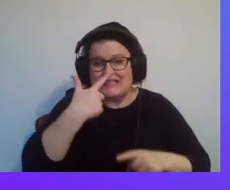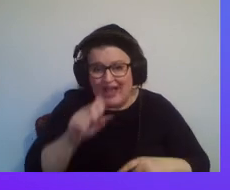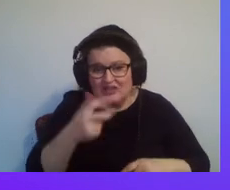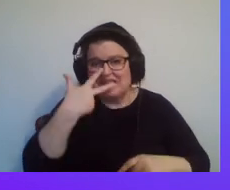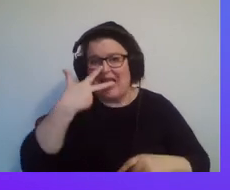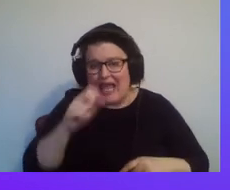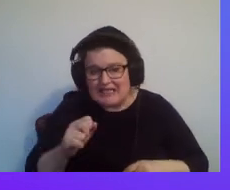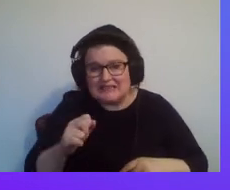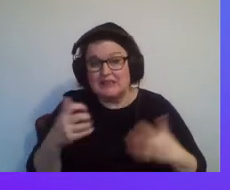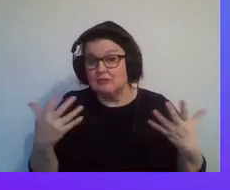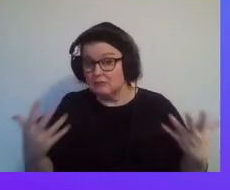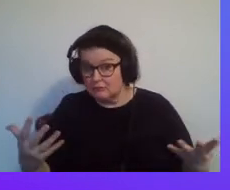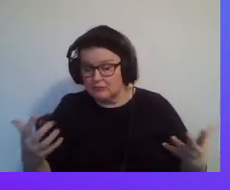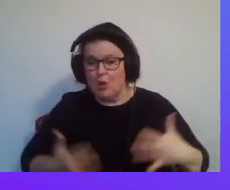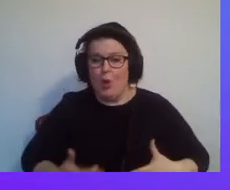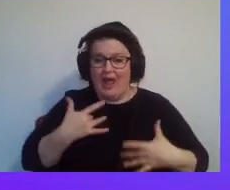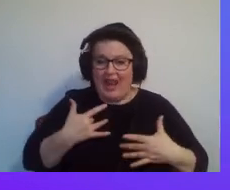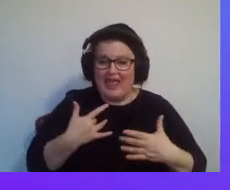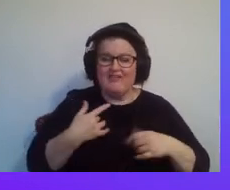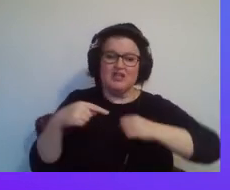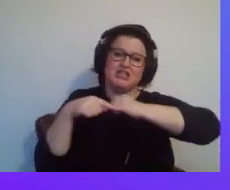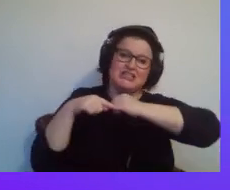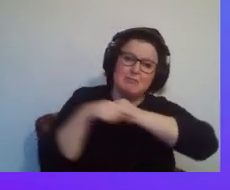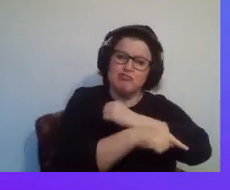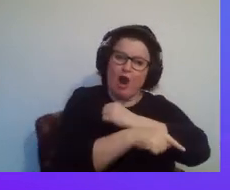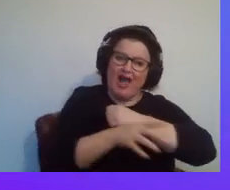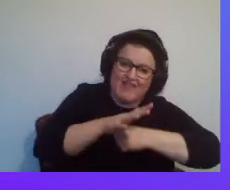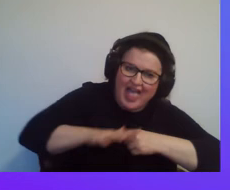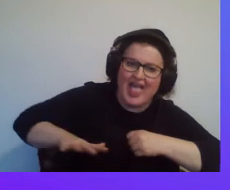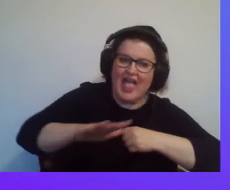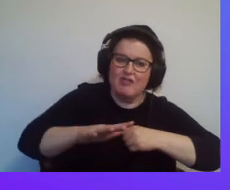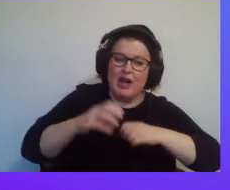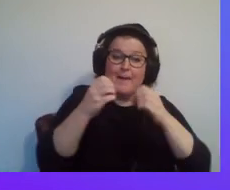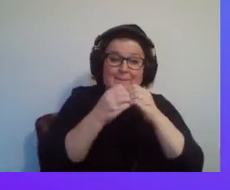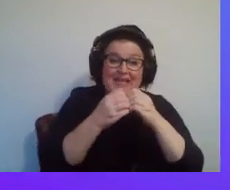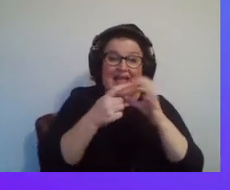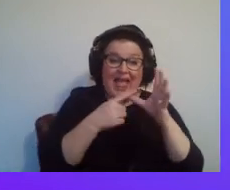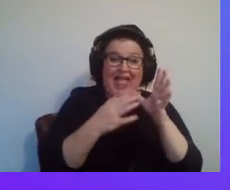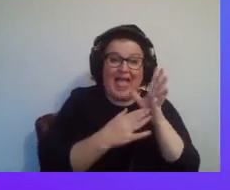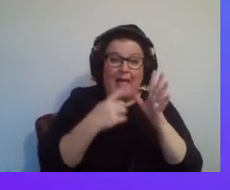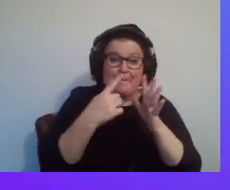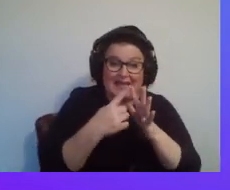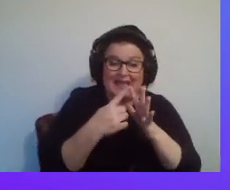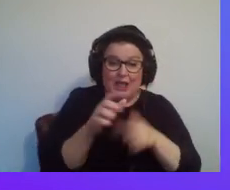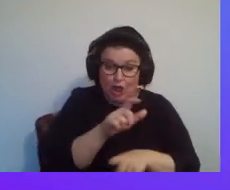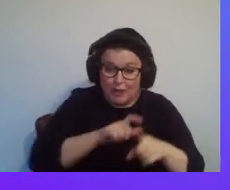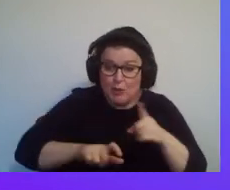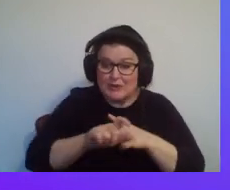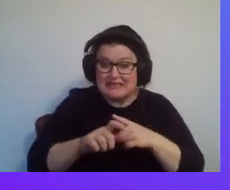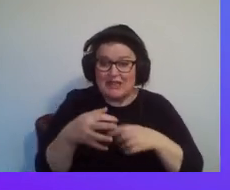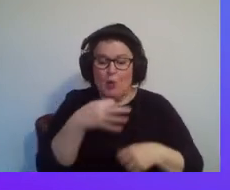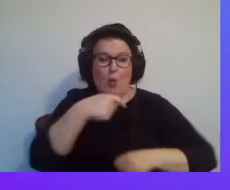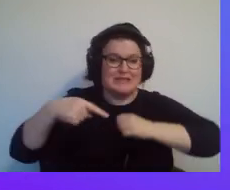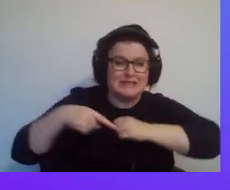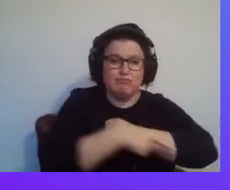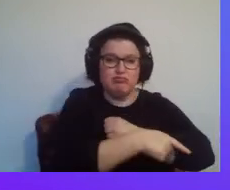it's those living in particularly deprived areas and BME communities, if you're in that cohort, you should absolutely be taking up